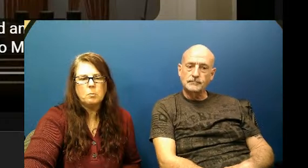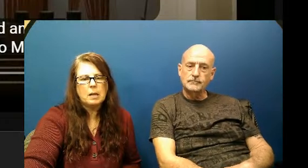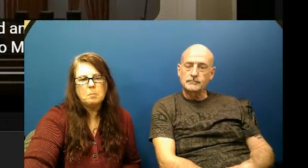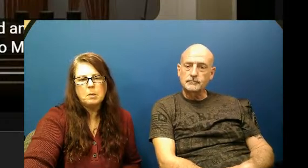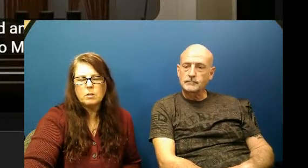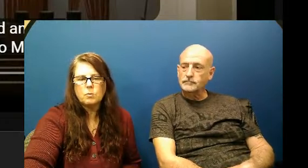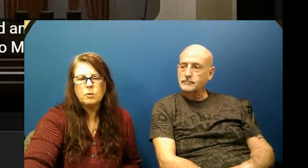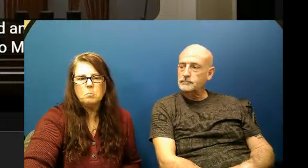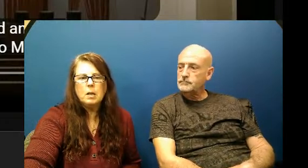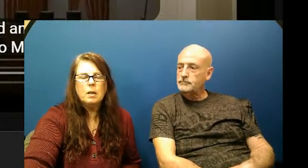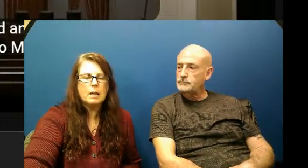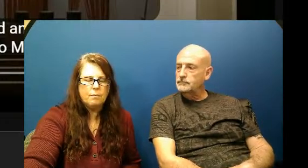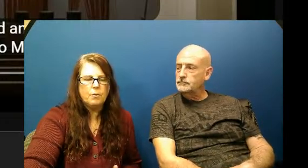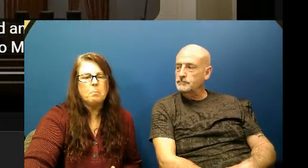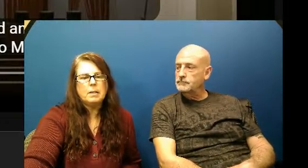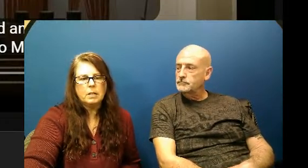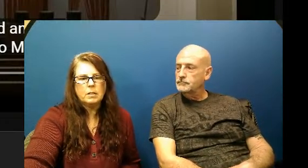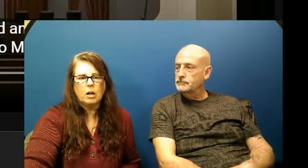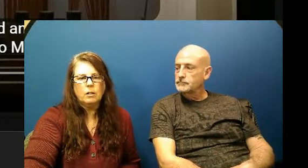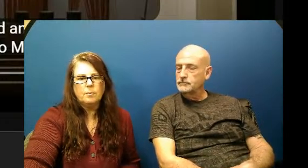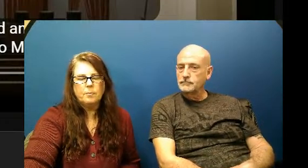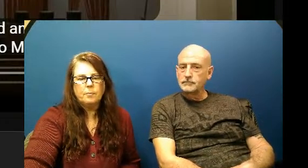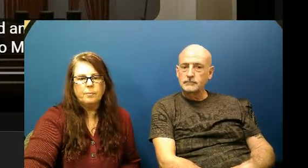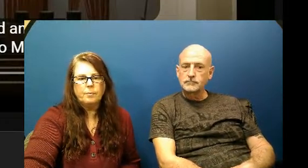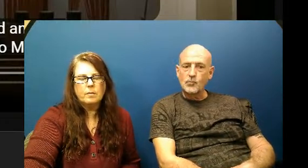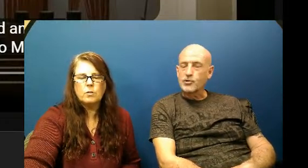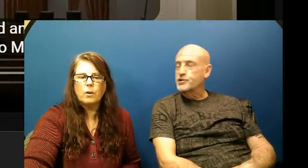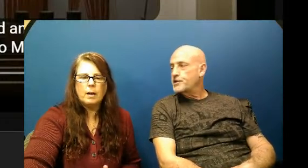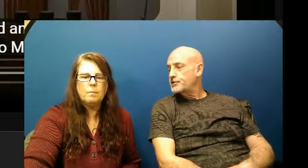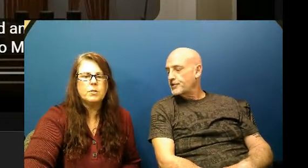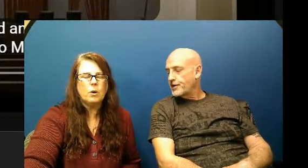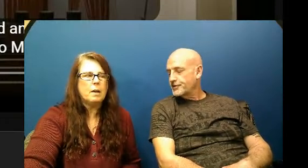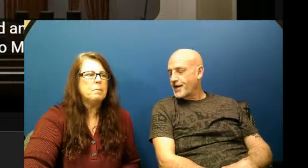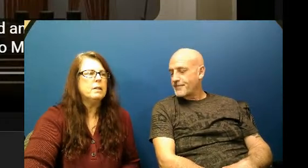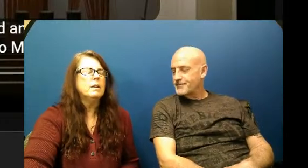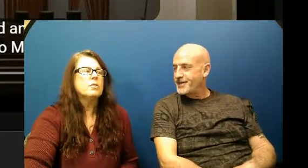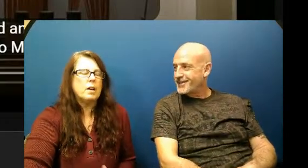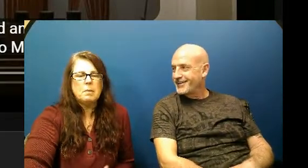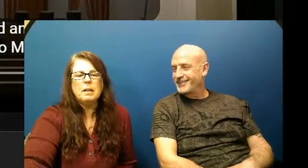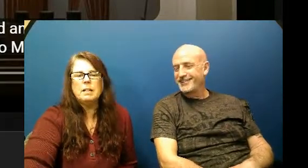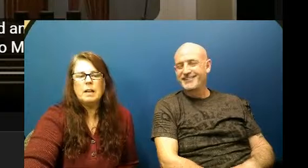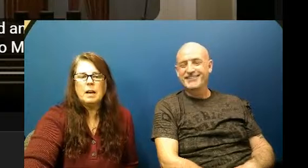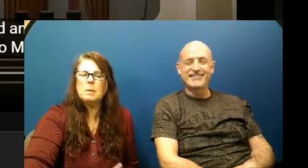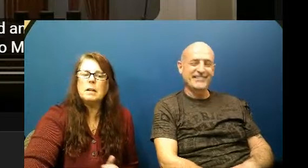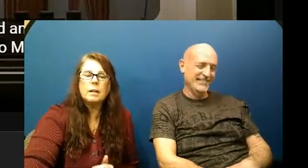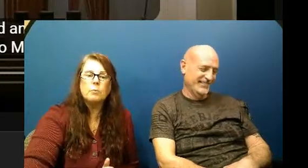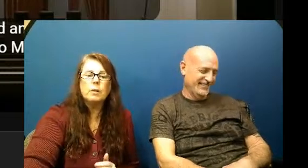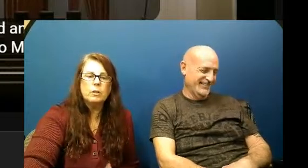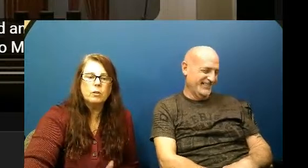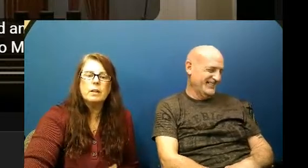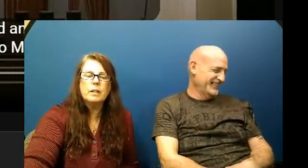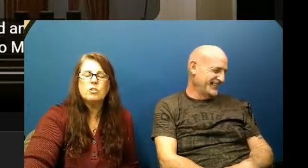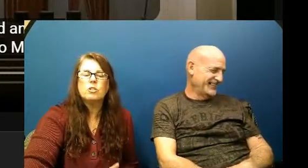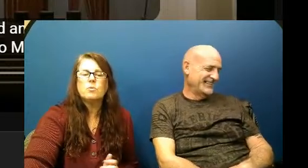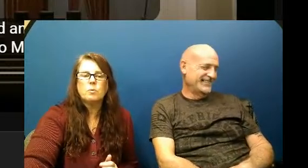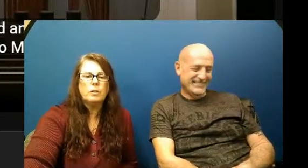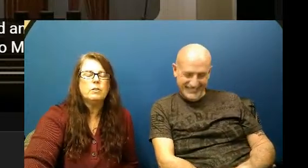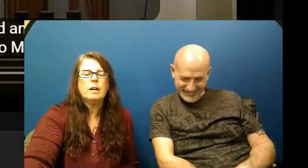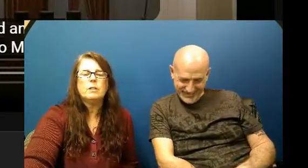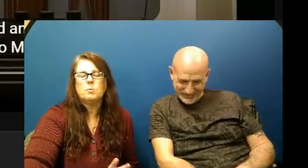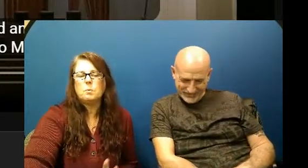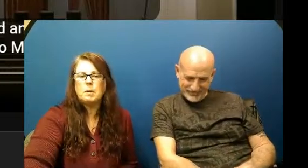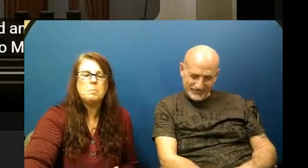in this room and came in this room came from my TikTok. Where she does a lot of that. I made real connections,